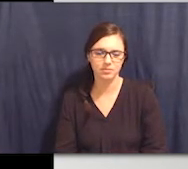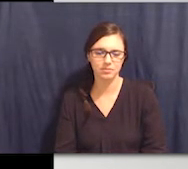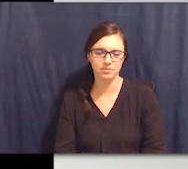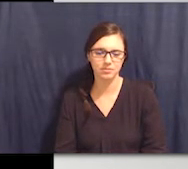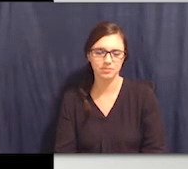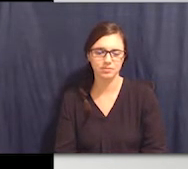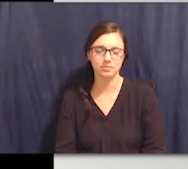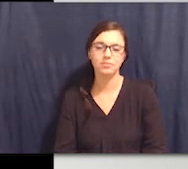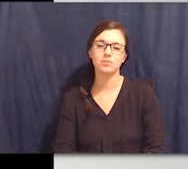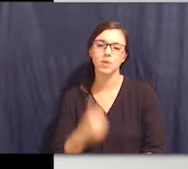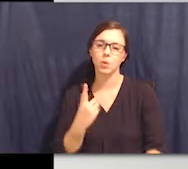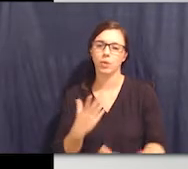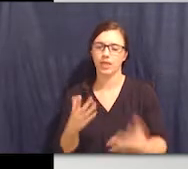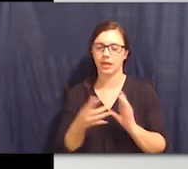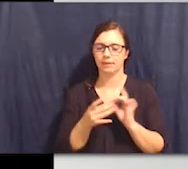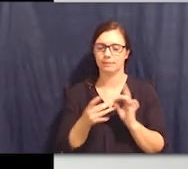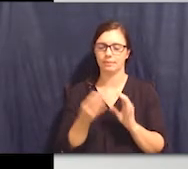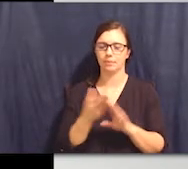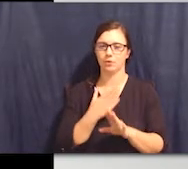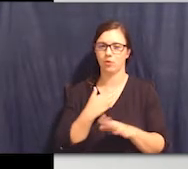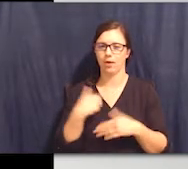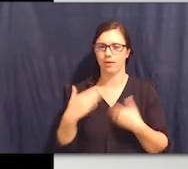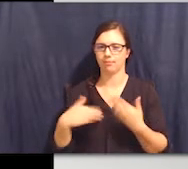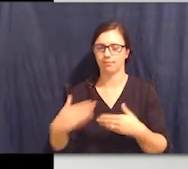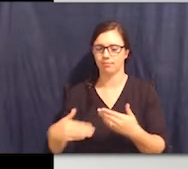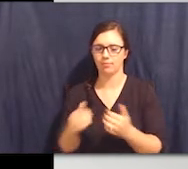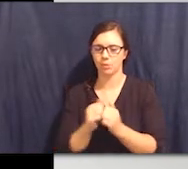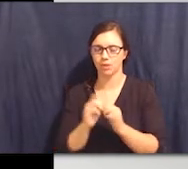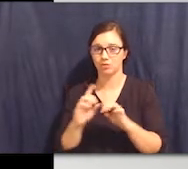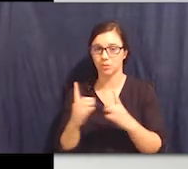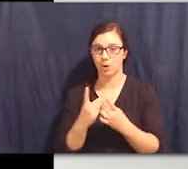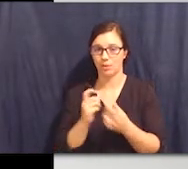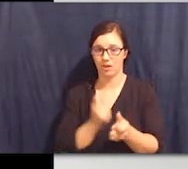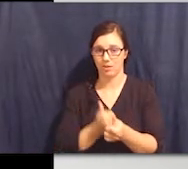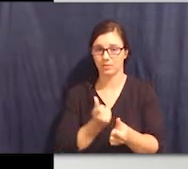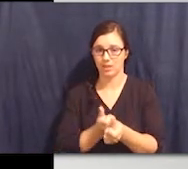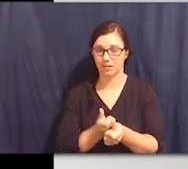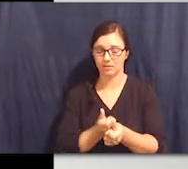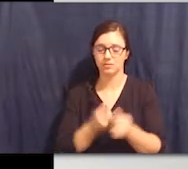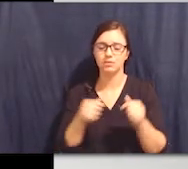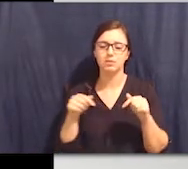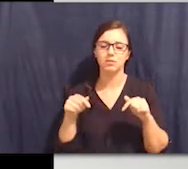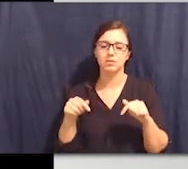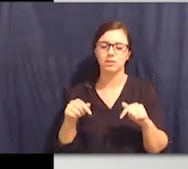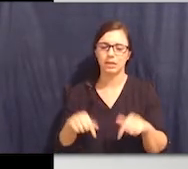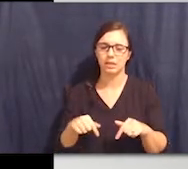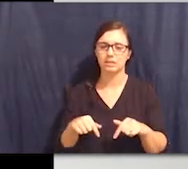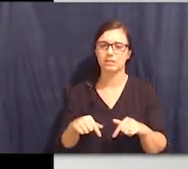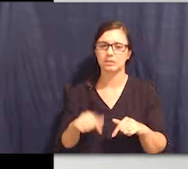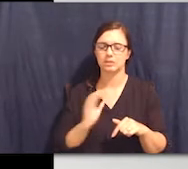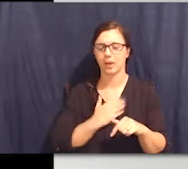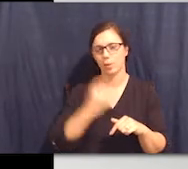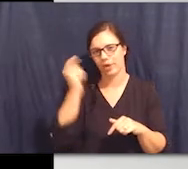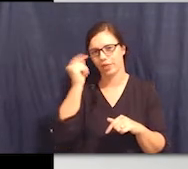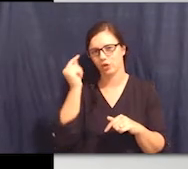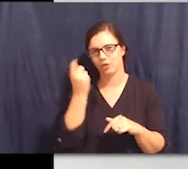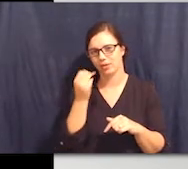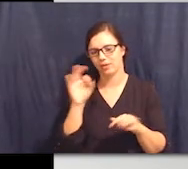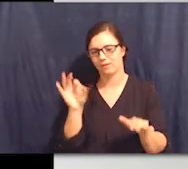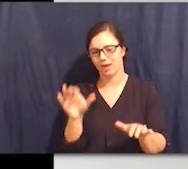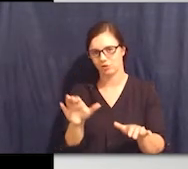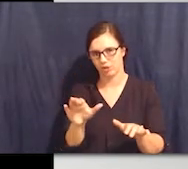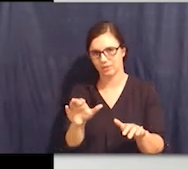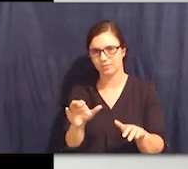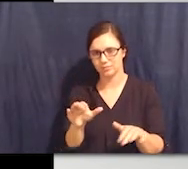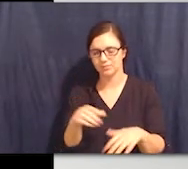One thing I wanted to mention kind of before I move forward to department updates was this is our theory of action in the